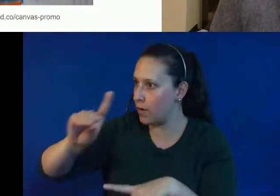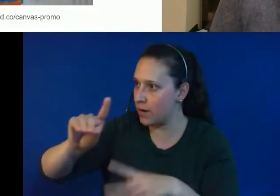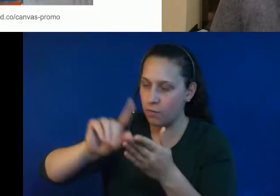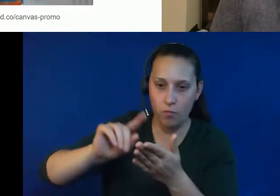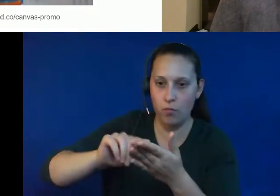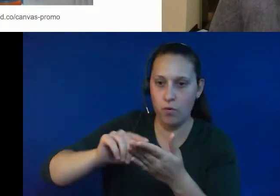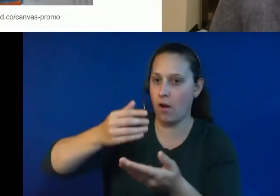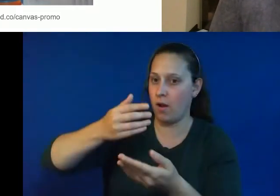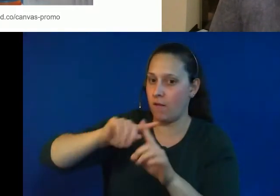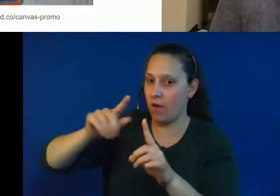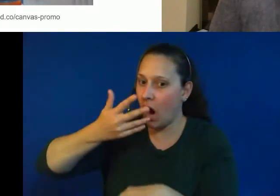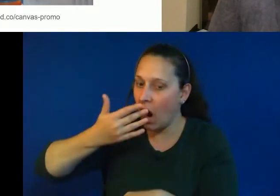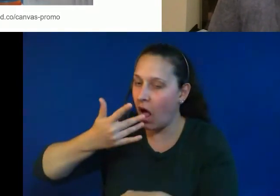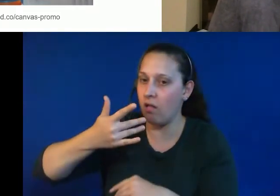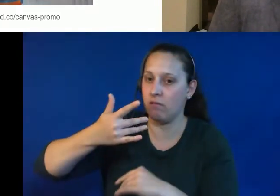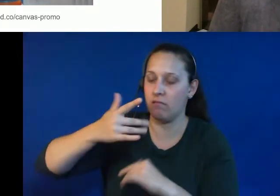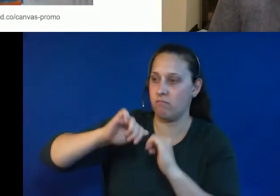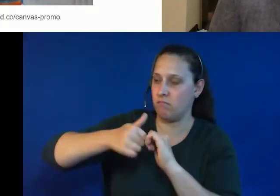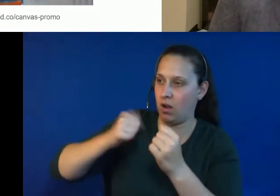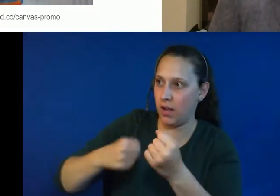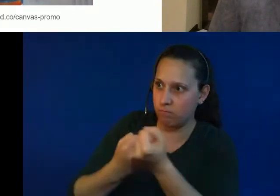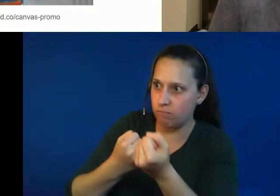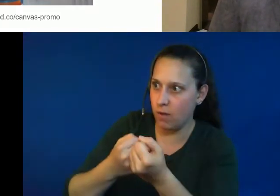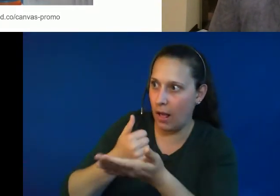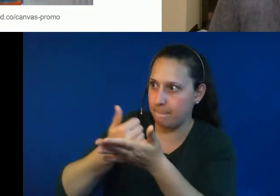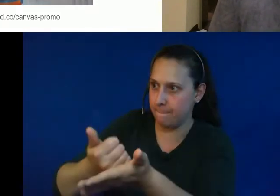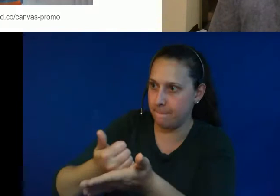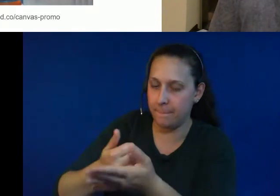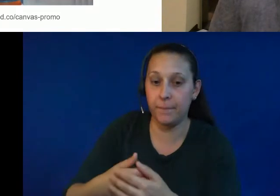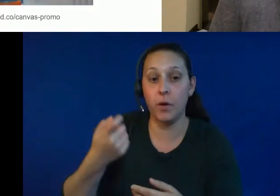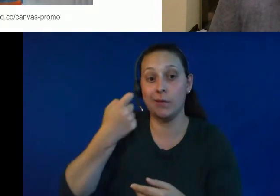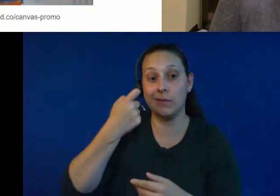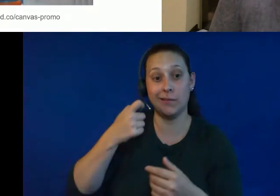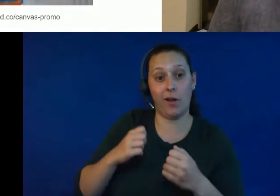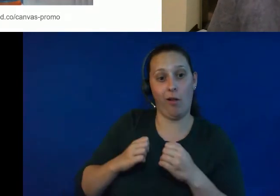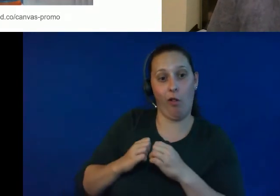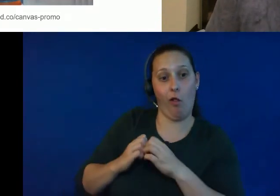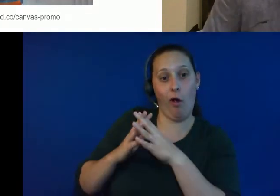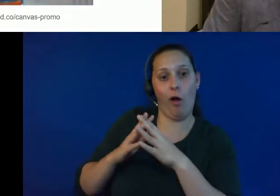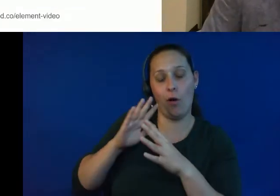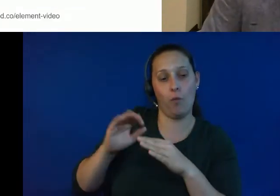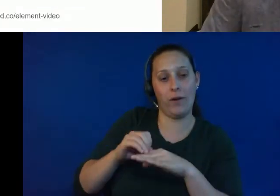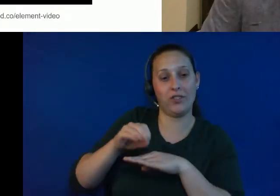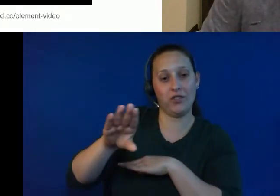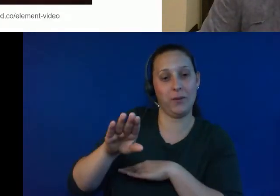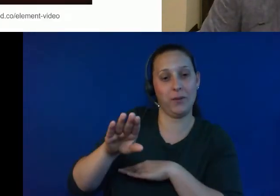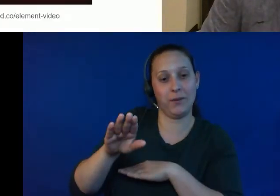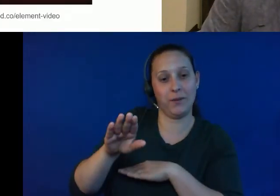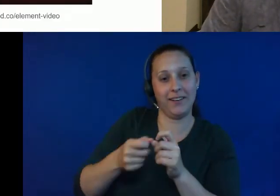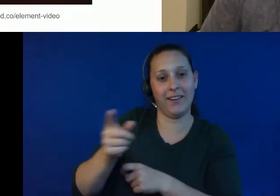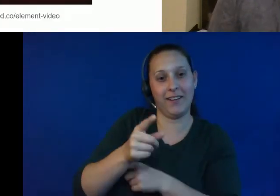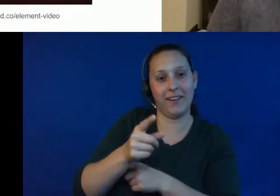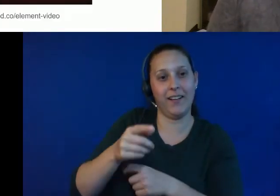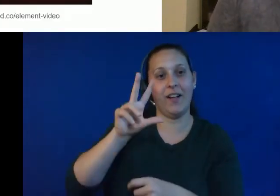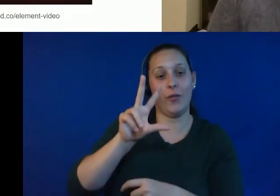multicolor printing can help. So one of the first things that we've launched just recently, and we'll be shipping later next year, is our 3D printer called